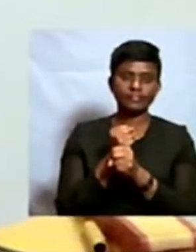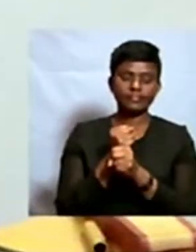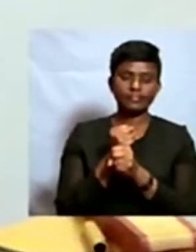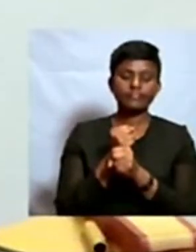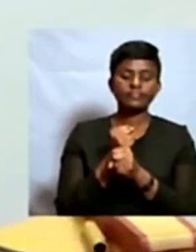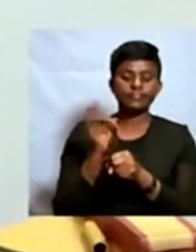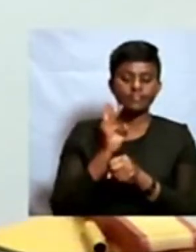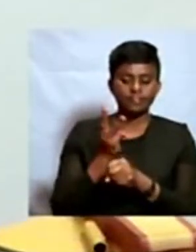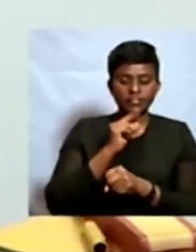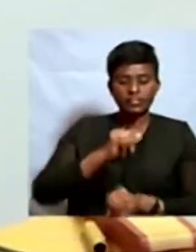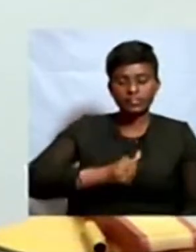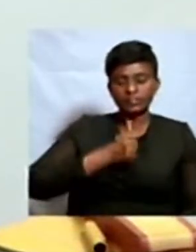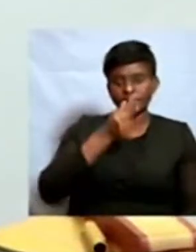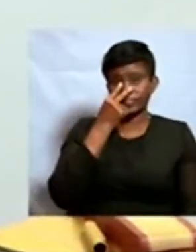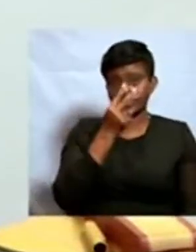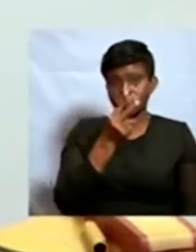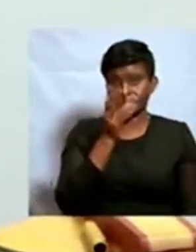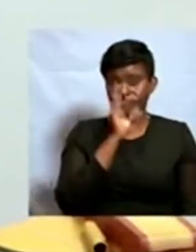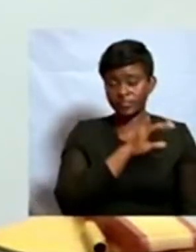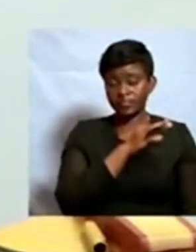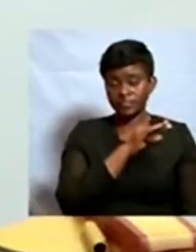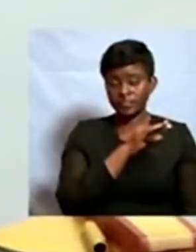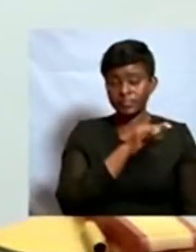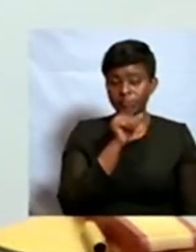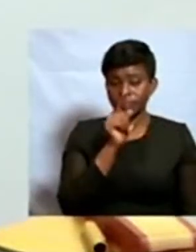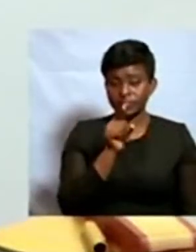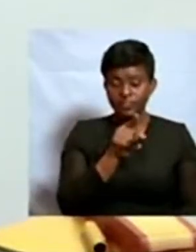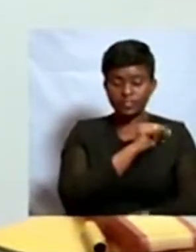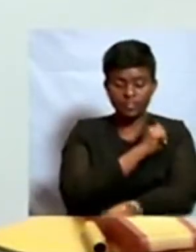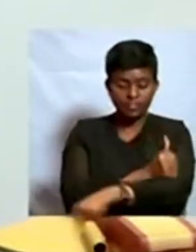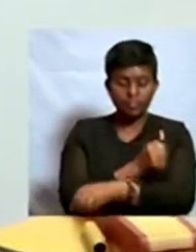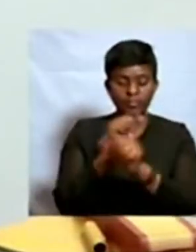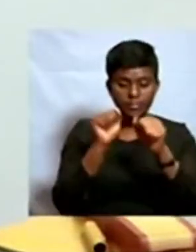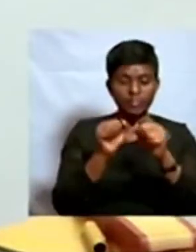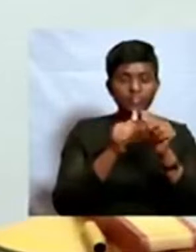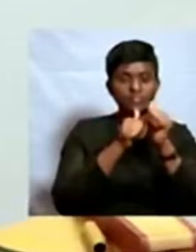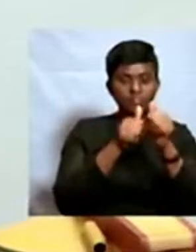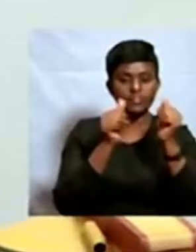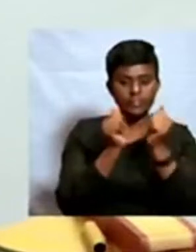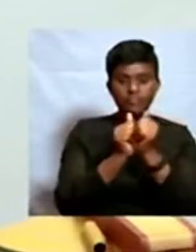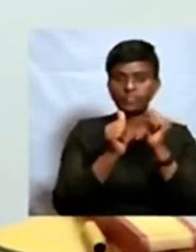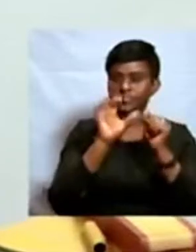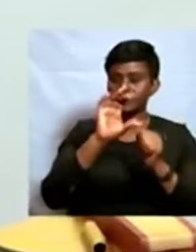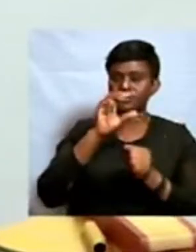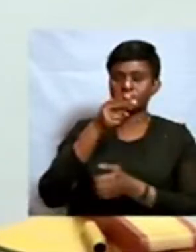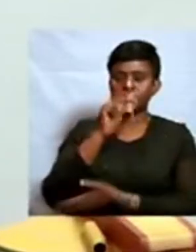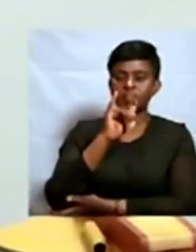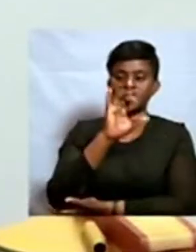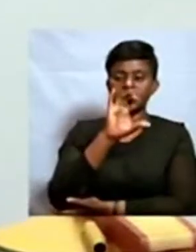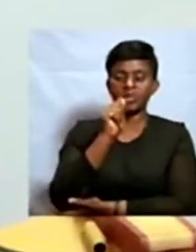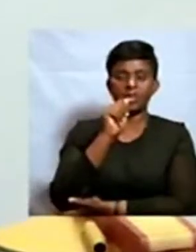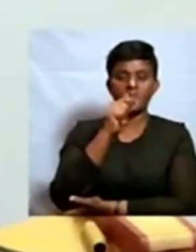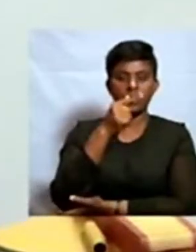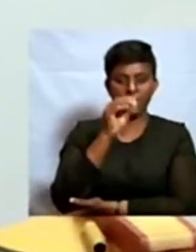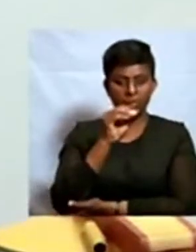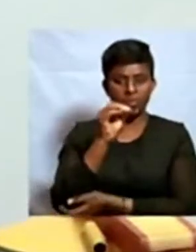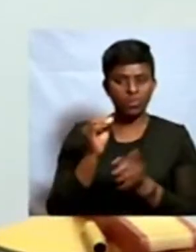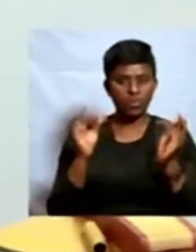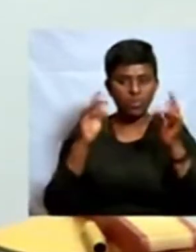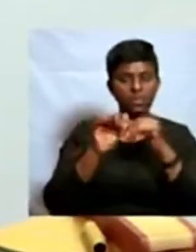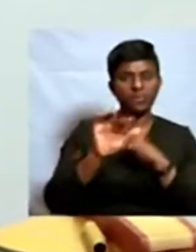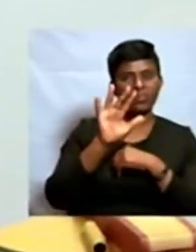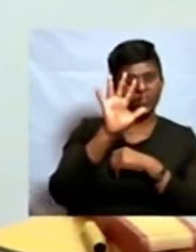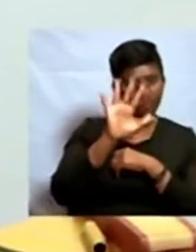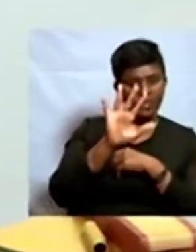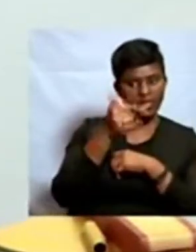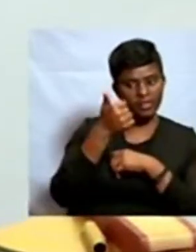we see that the authority may, in accordance with the Chicago Convention 5, 10, 15,